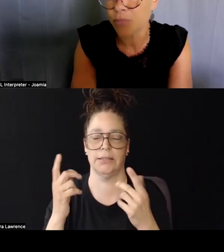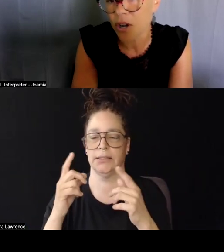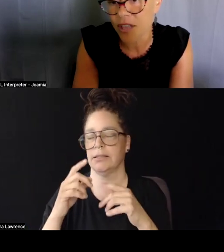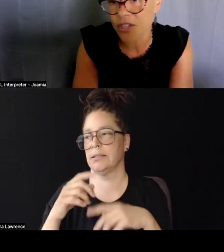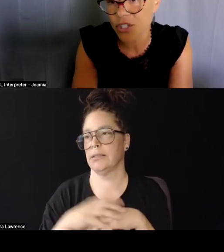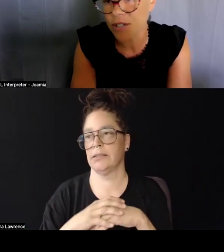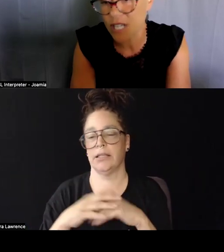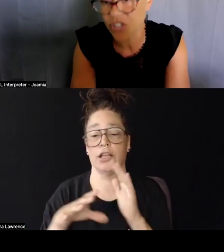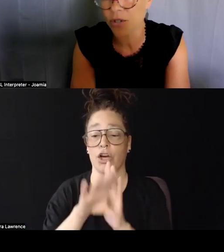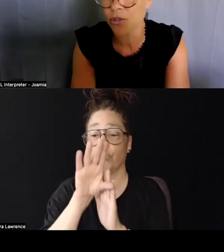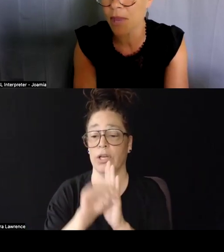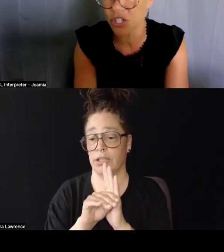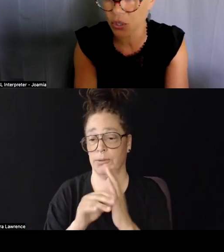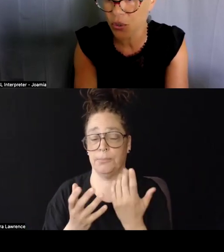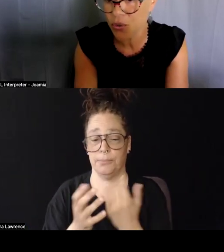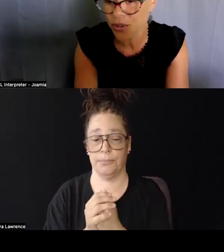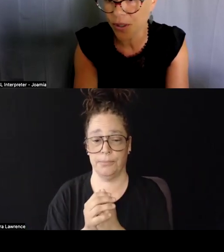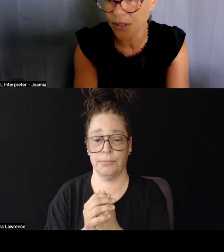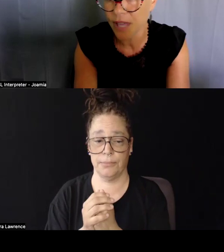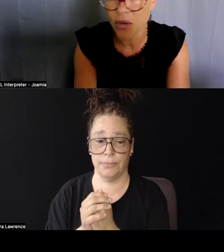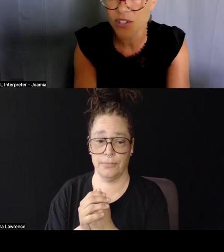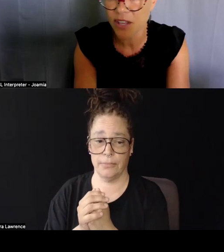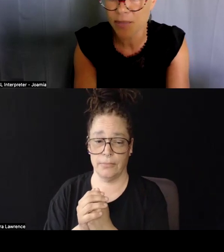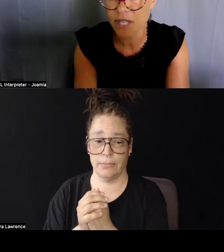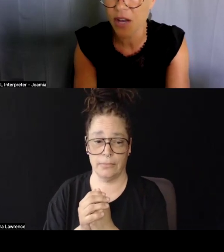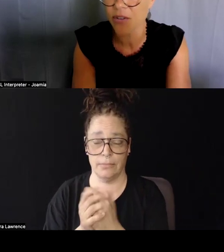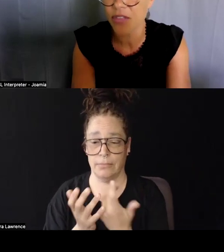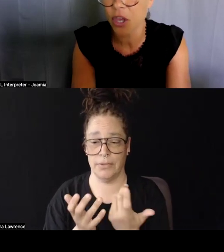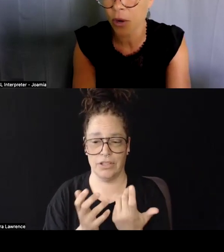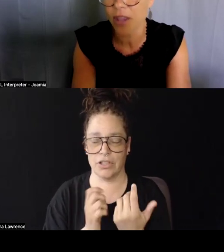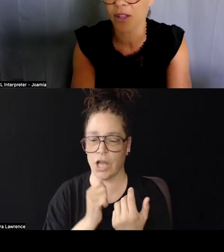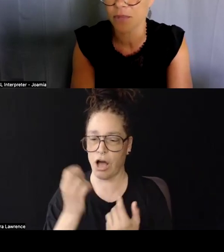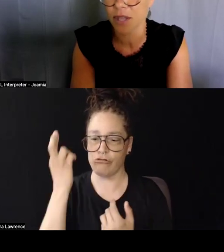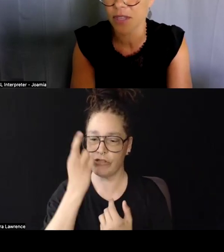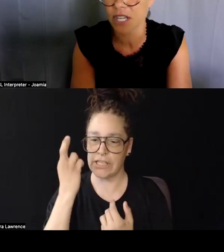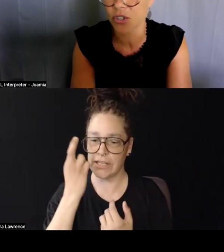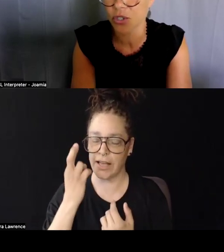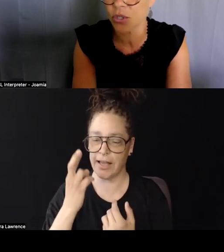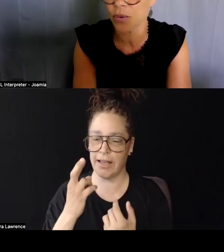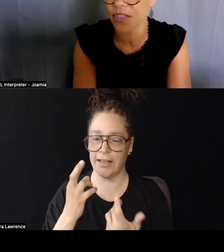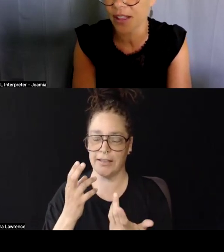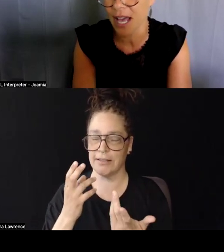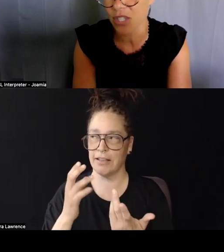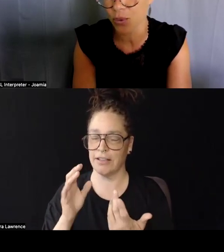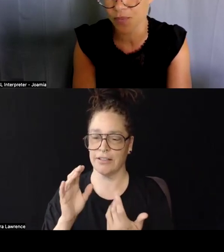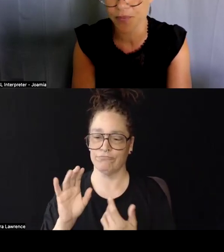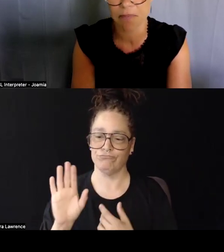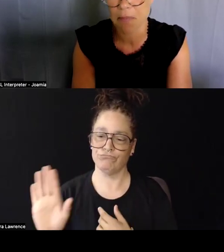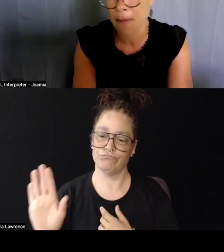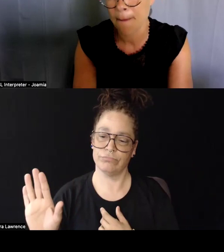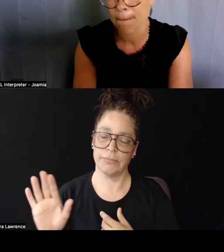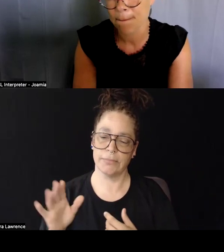themselves in books that the teachers may choose. They don't see themselves in the curriculums that the teachers use within the